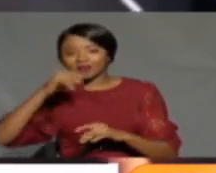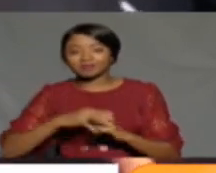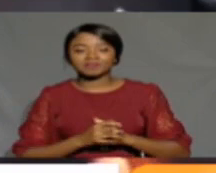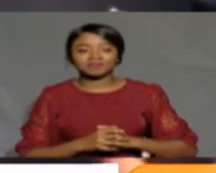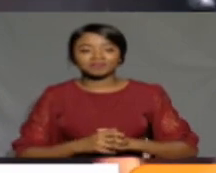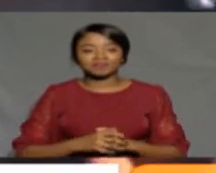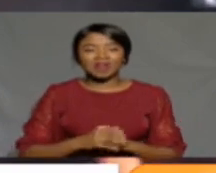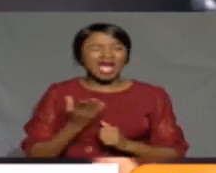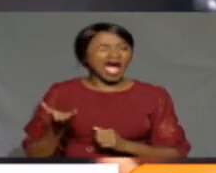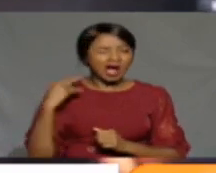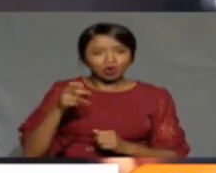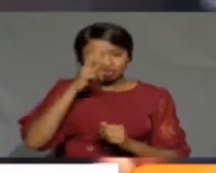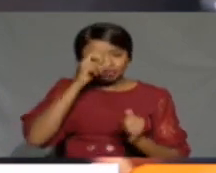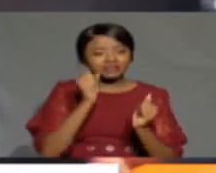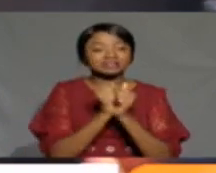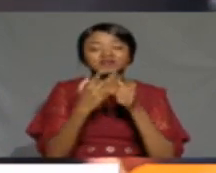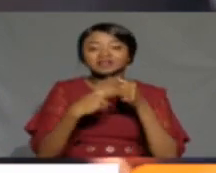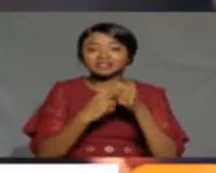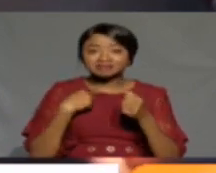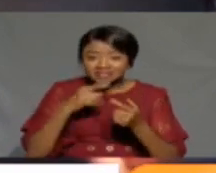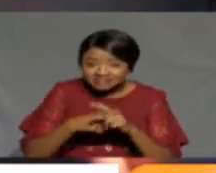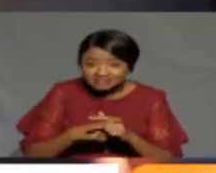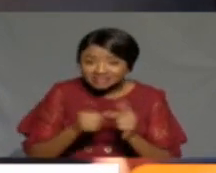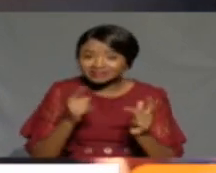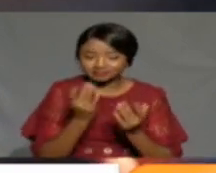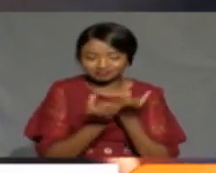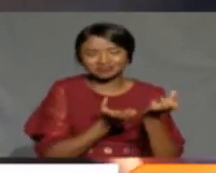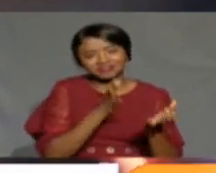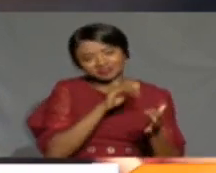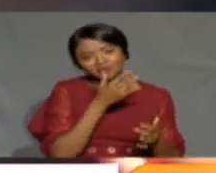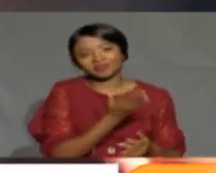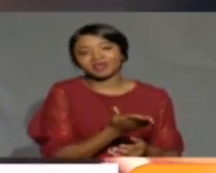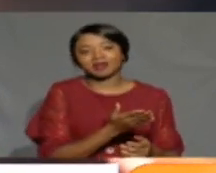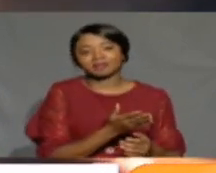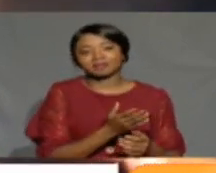tarehe 7 mwezi wa 4 2017. Sikuwa gavana kwa naendelea kufanya biashara